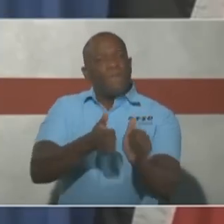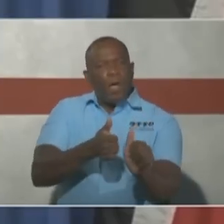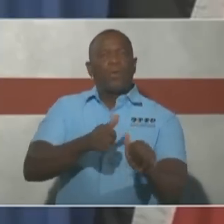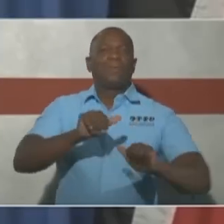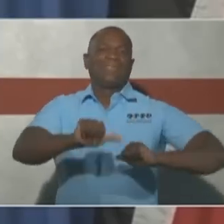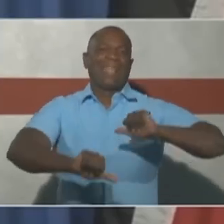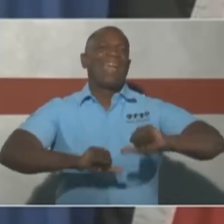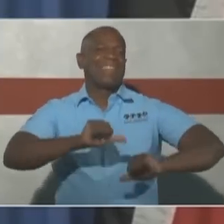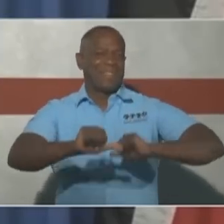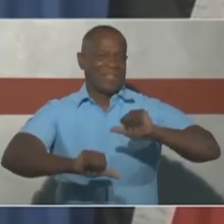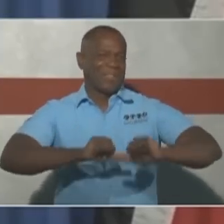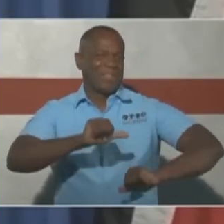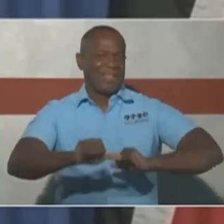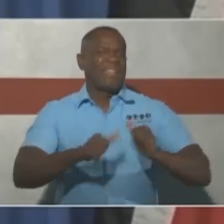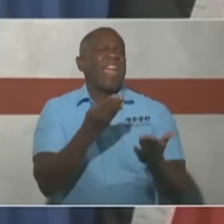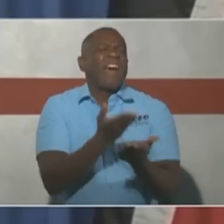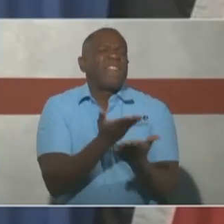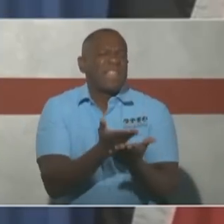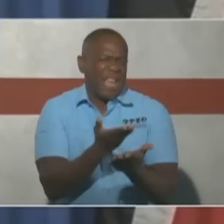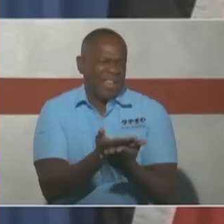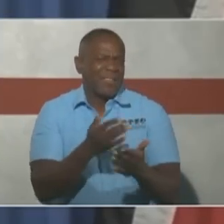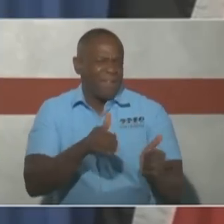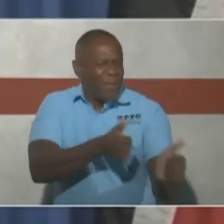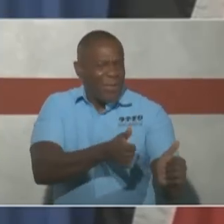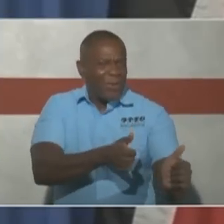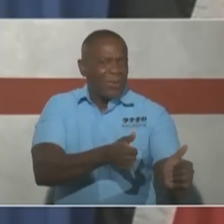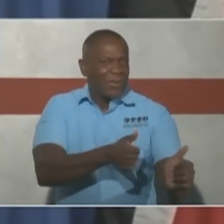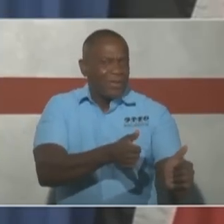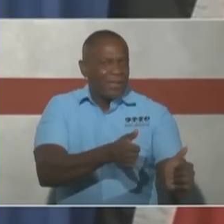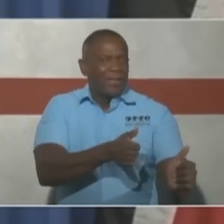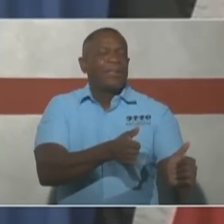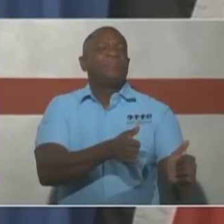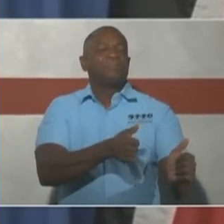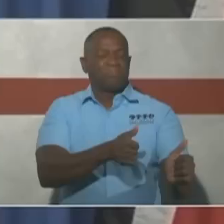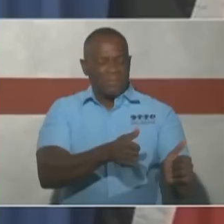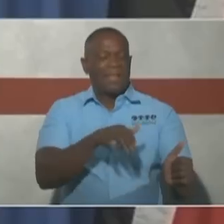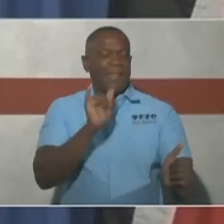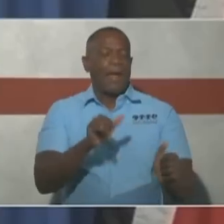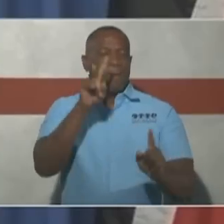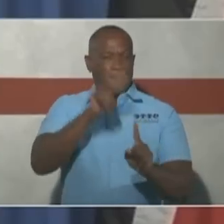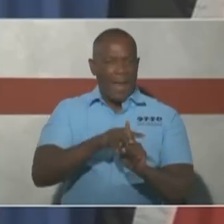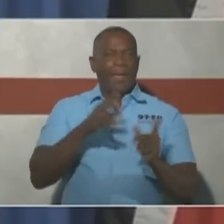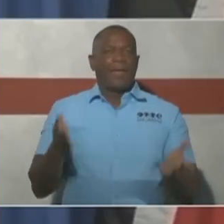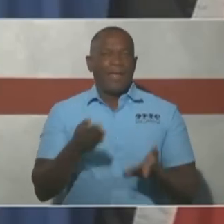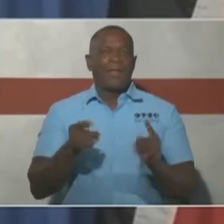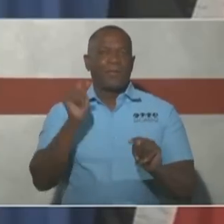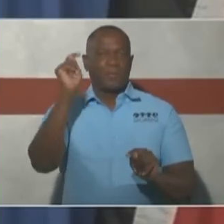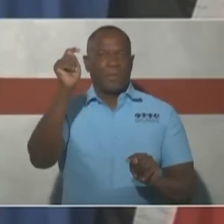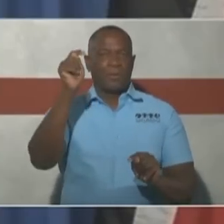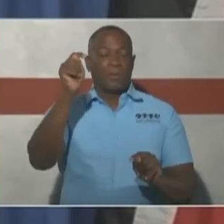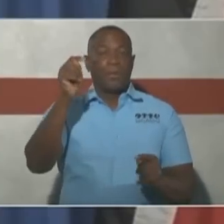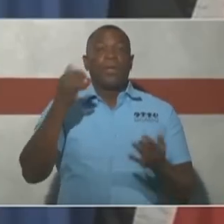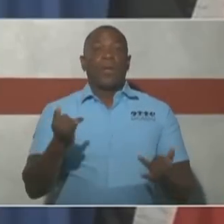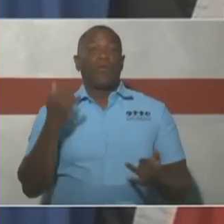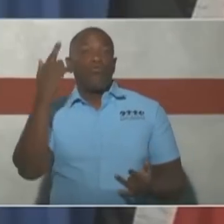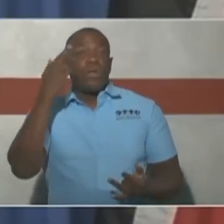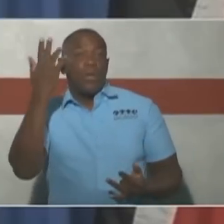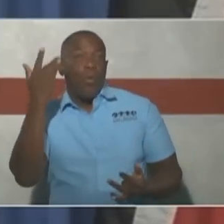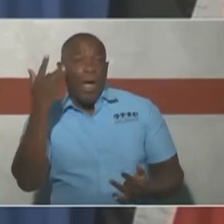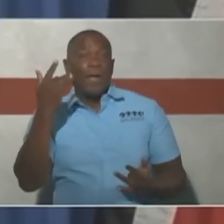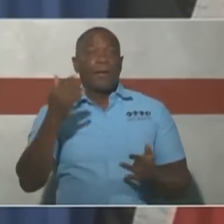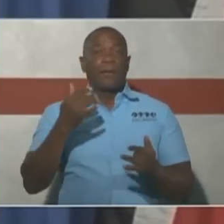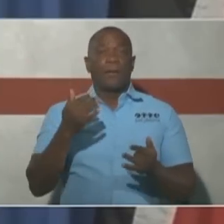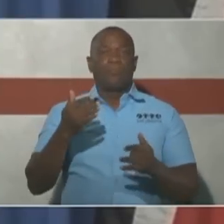and the advice of our public health specialists in Trinidad and Tobago. The reason why I've called this press conference is